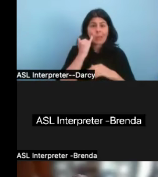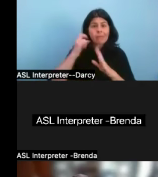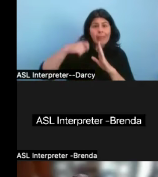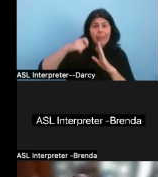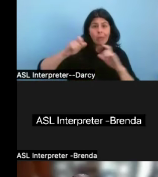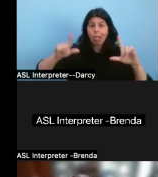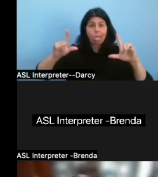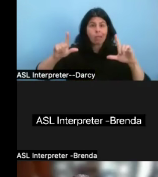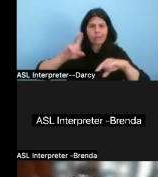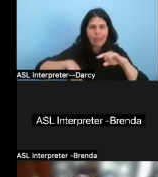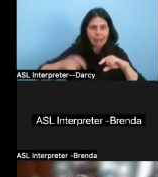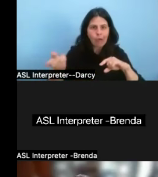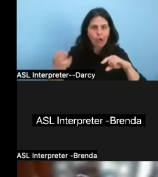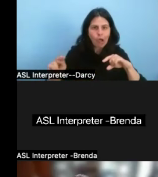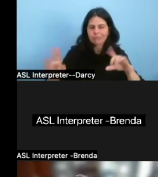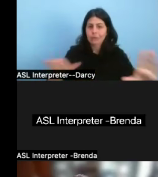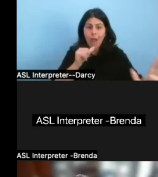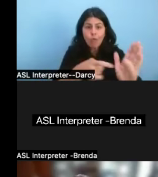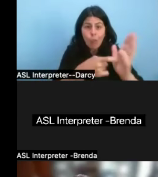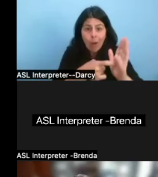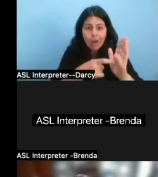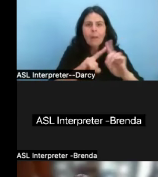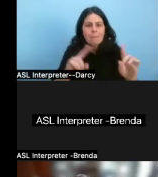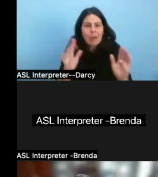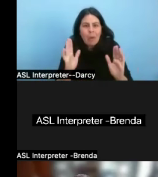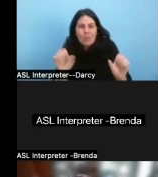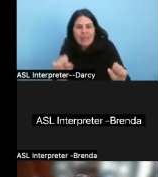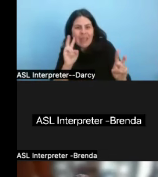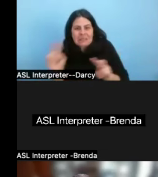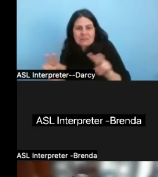requirement. We just would like to see you if you can.